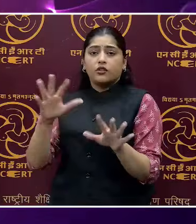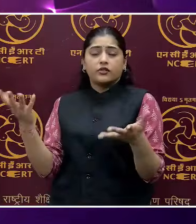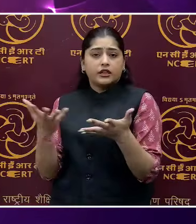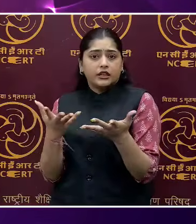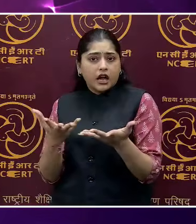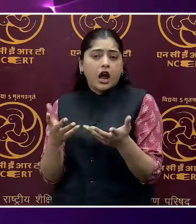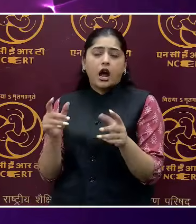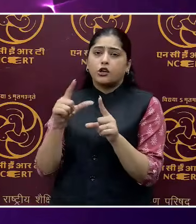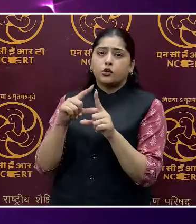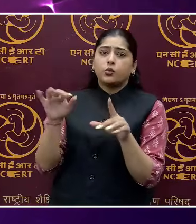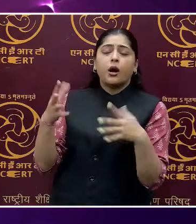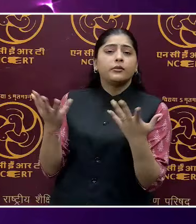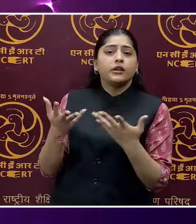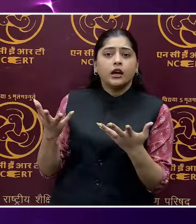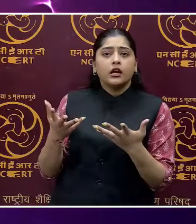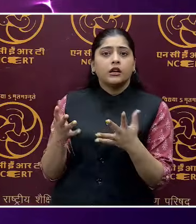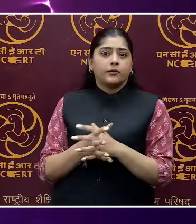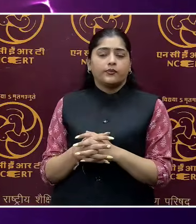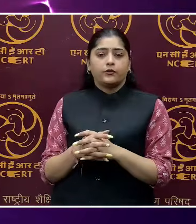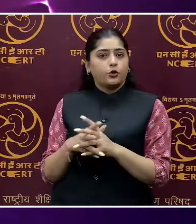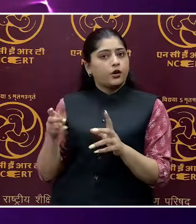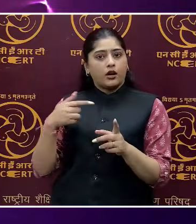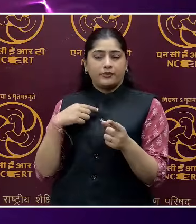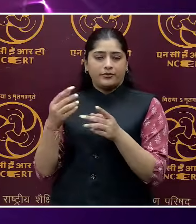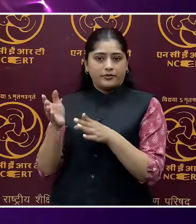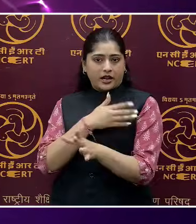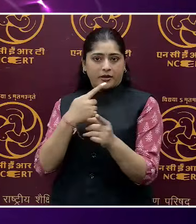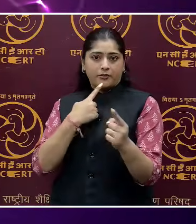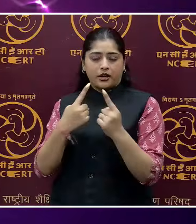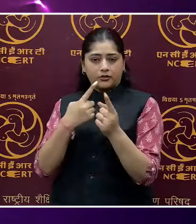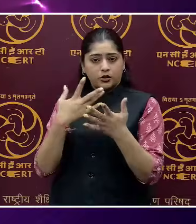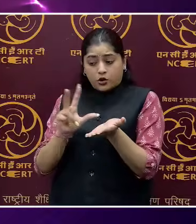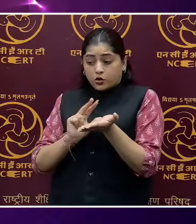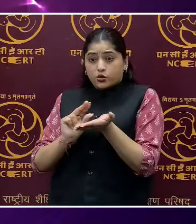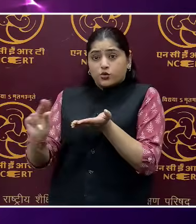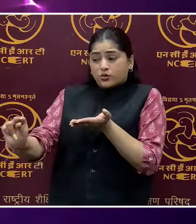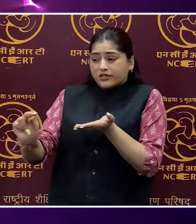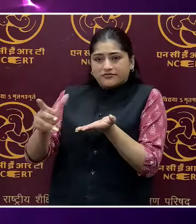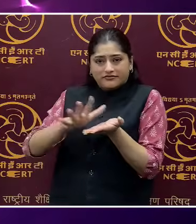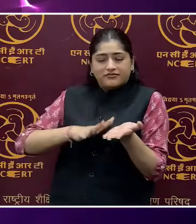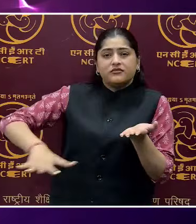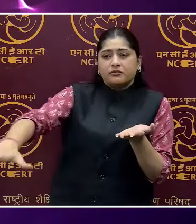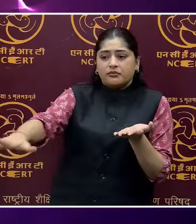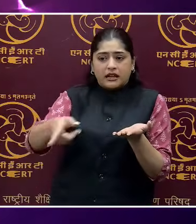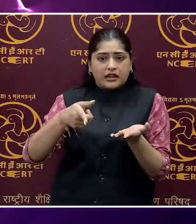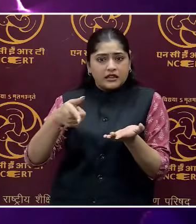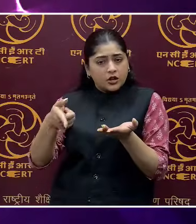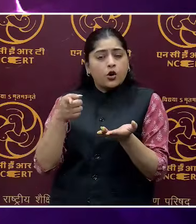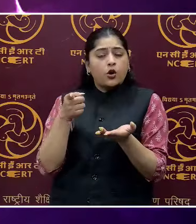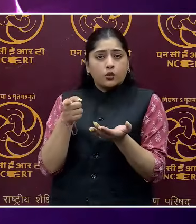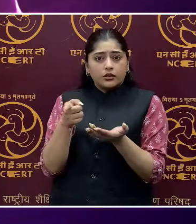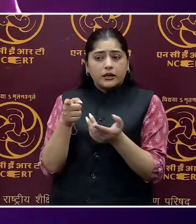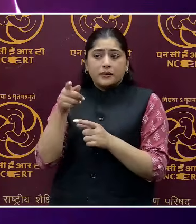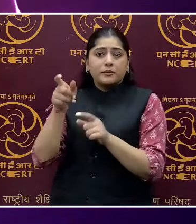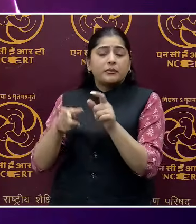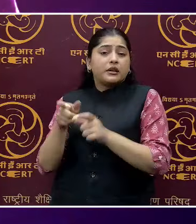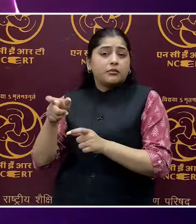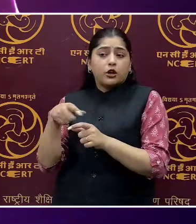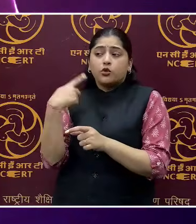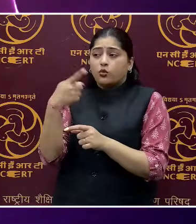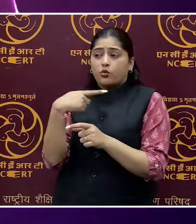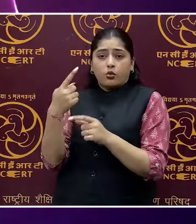is revolutionary, as we have already spoke about that in rural areas, this is kind of a thing that people can access like